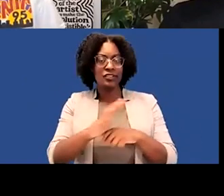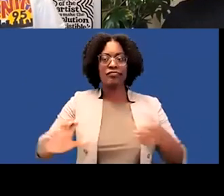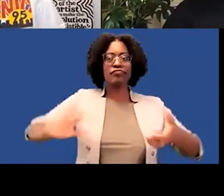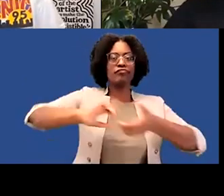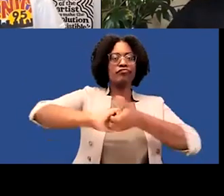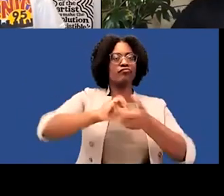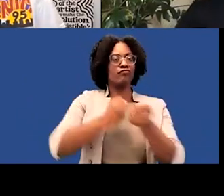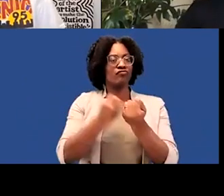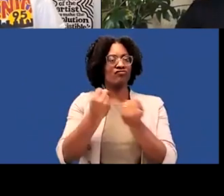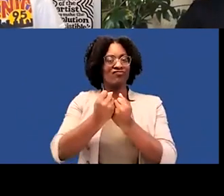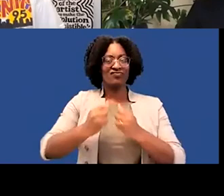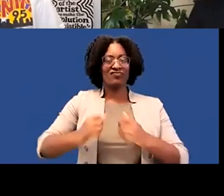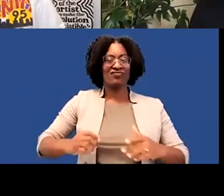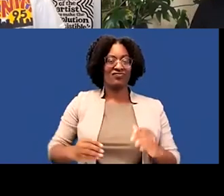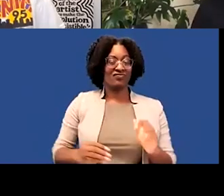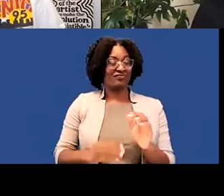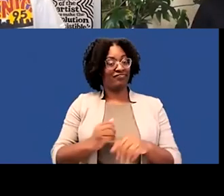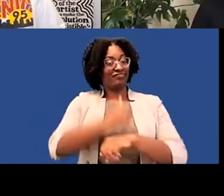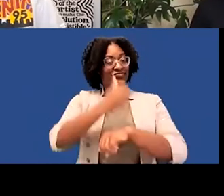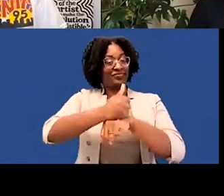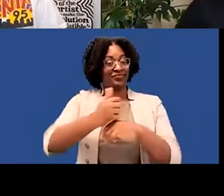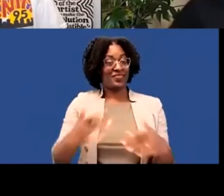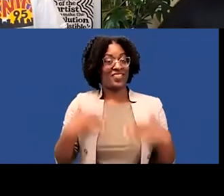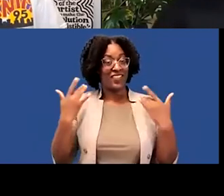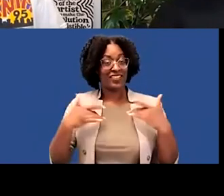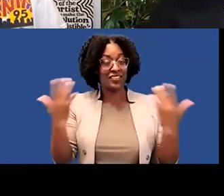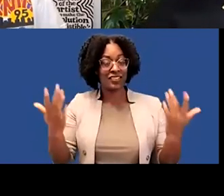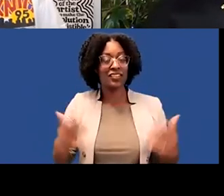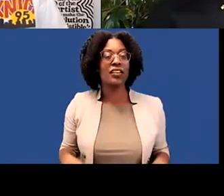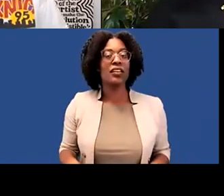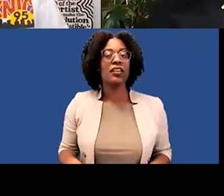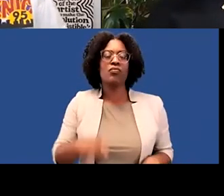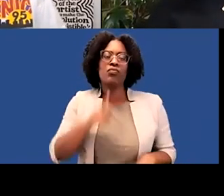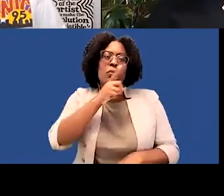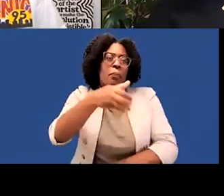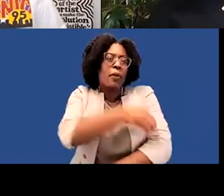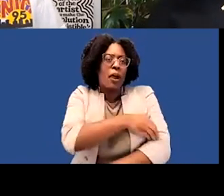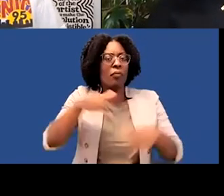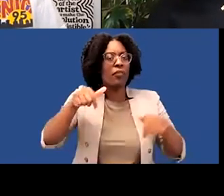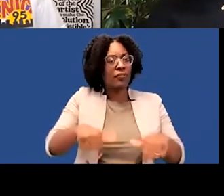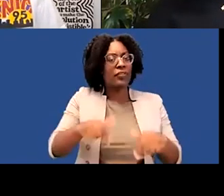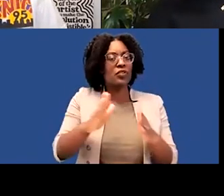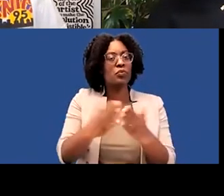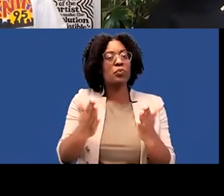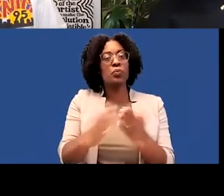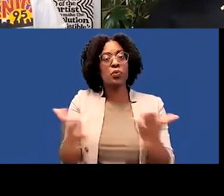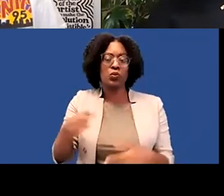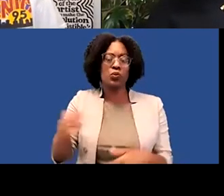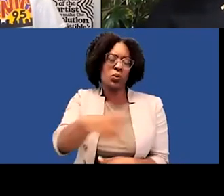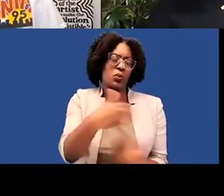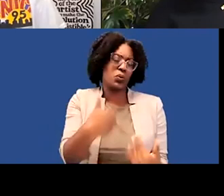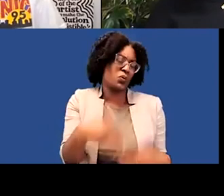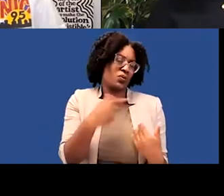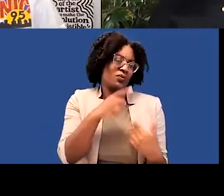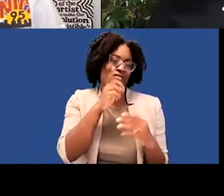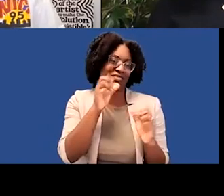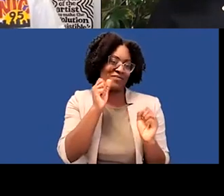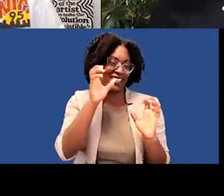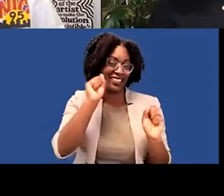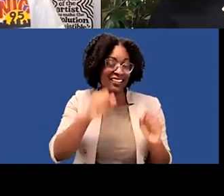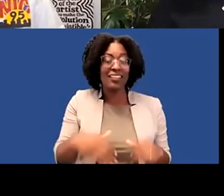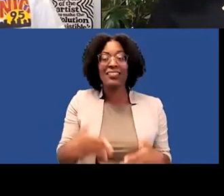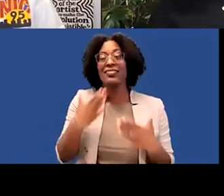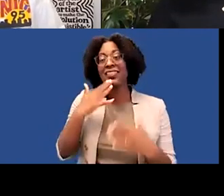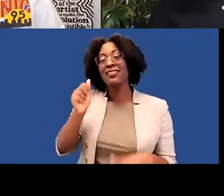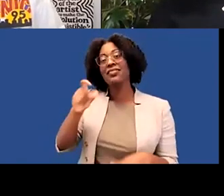this whole book tour thing. Many, many thanks to Shannon and Shantae, our interpreters, and Bobby